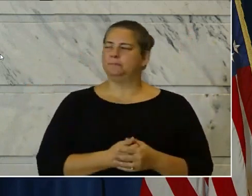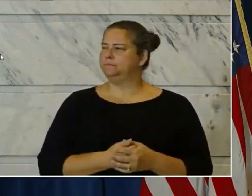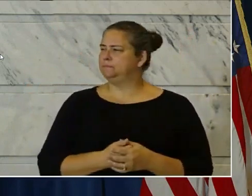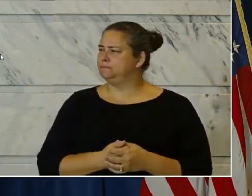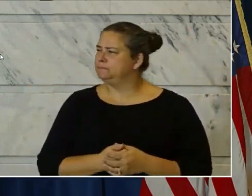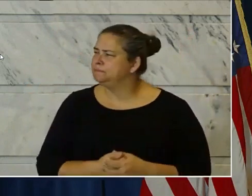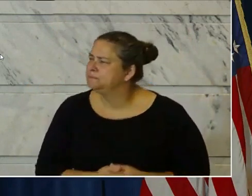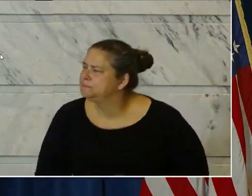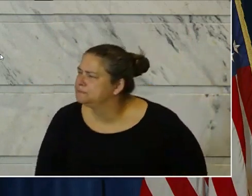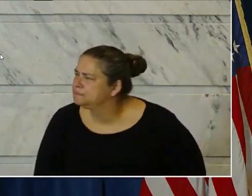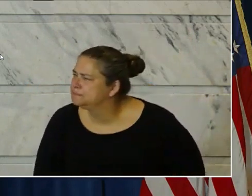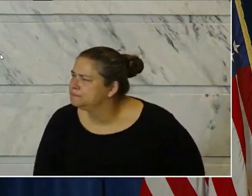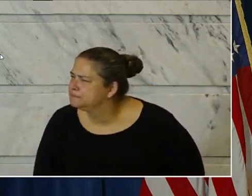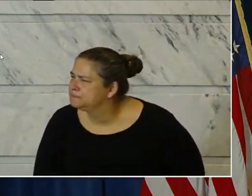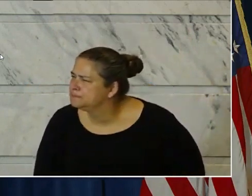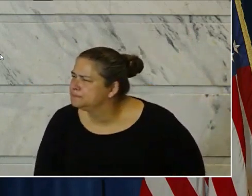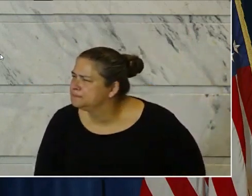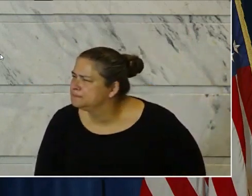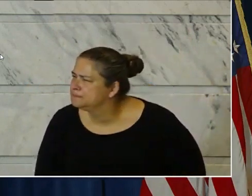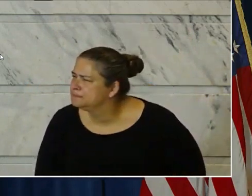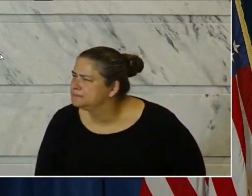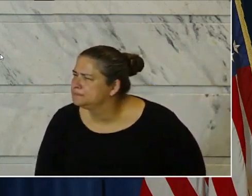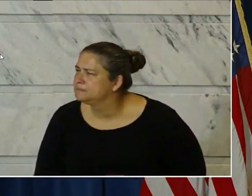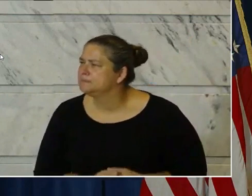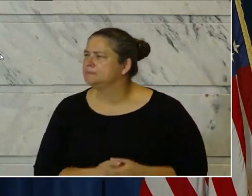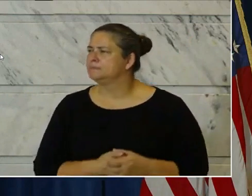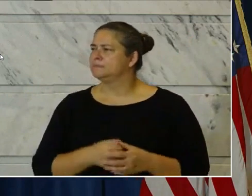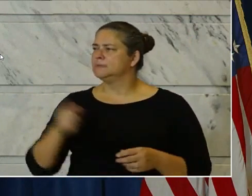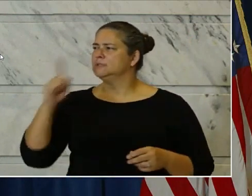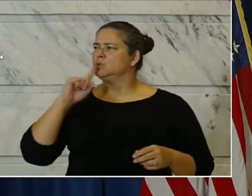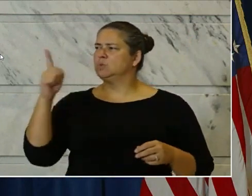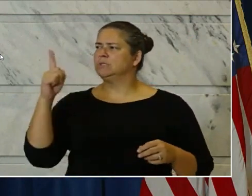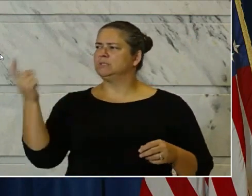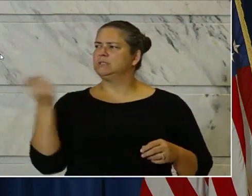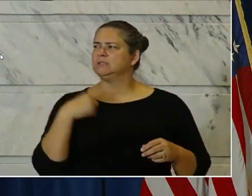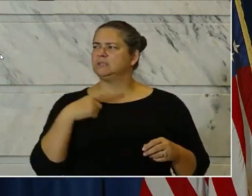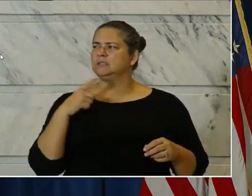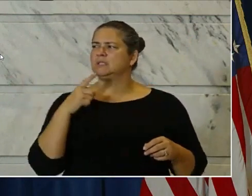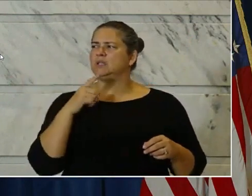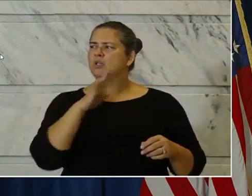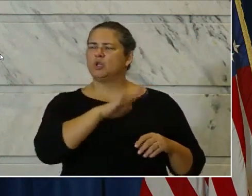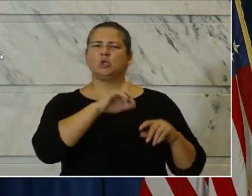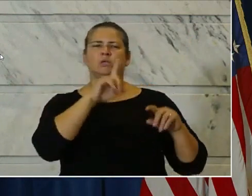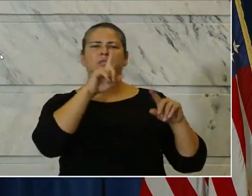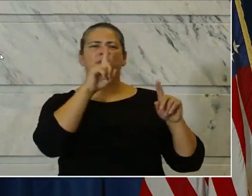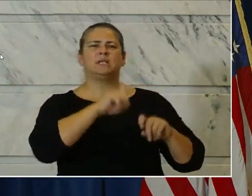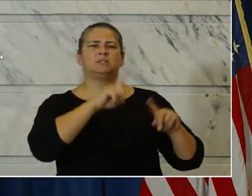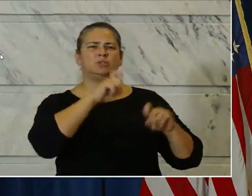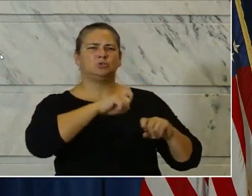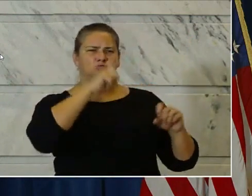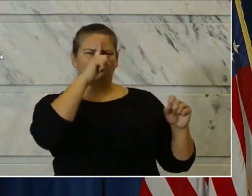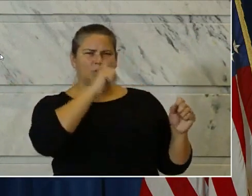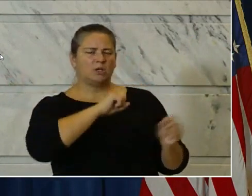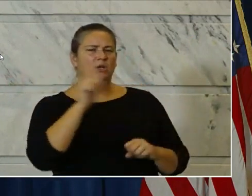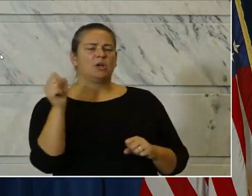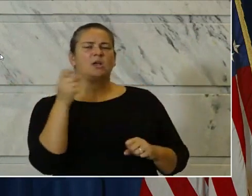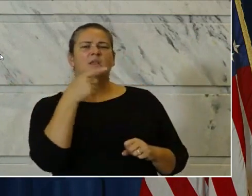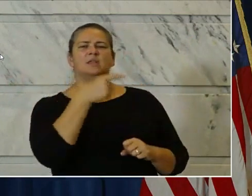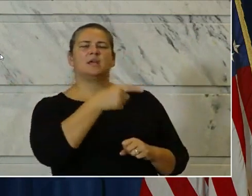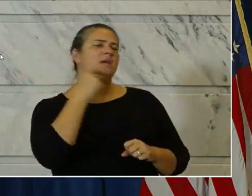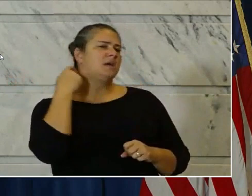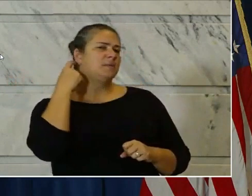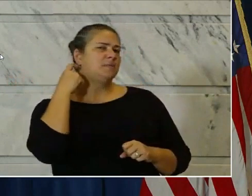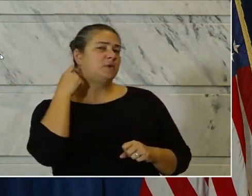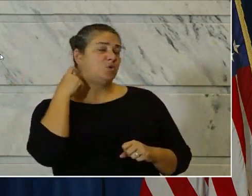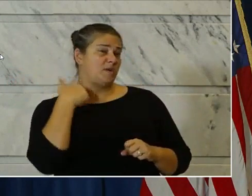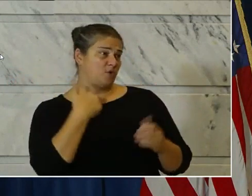Updating their testing strategy this afternoon. kept putting off the press release on it, but have you gotten